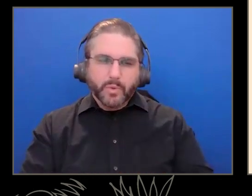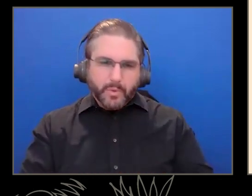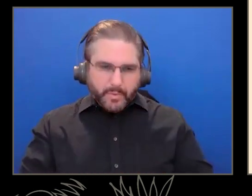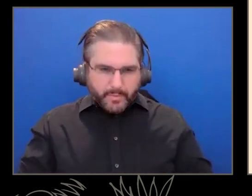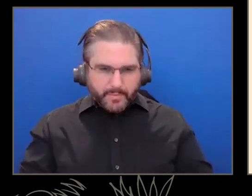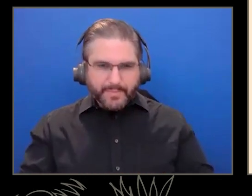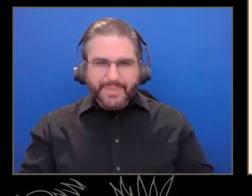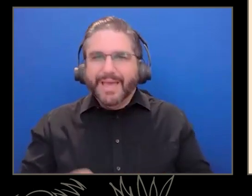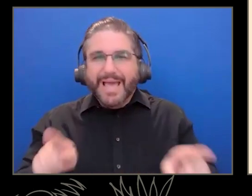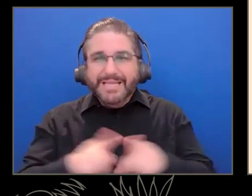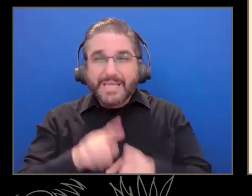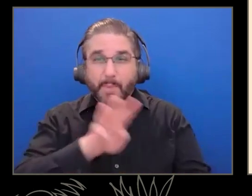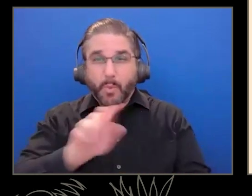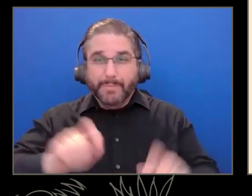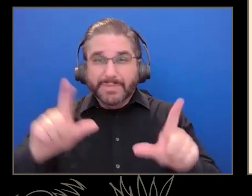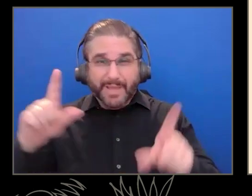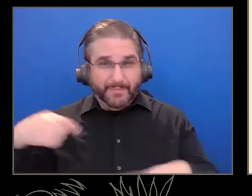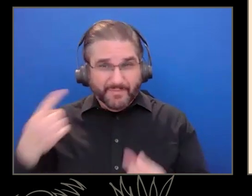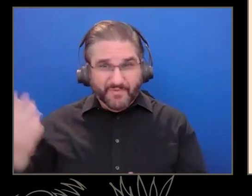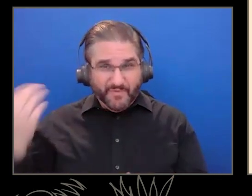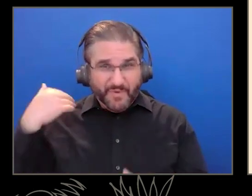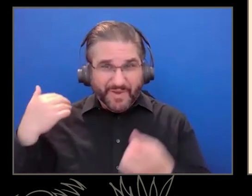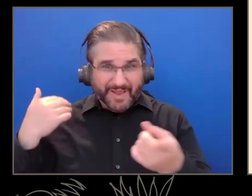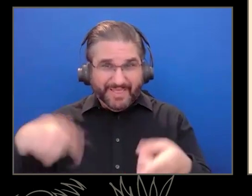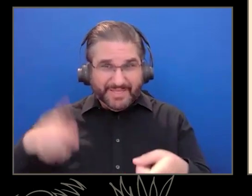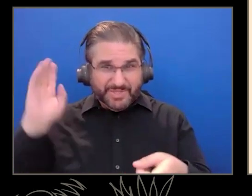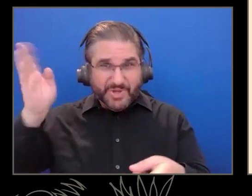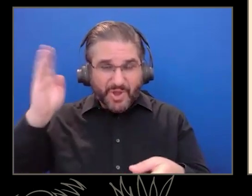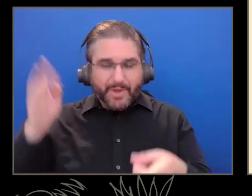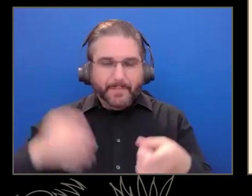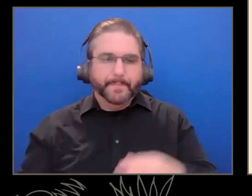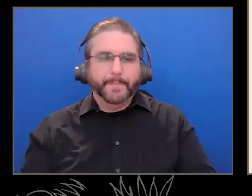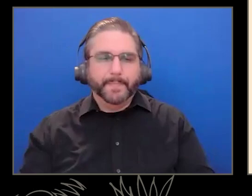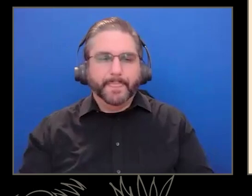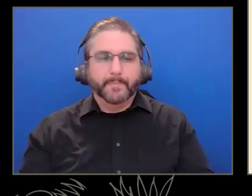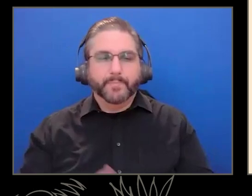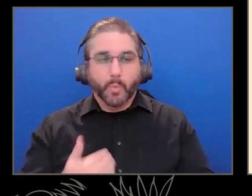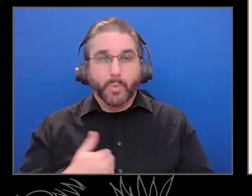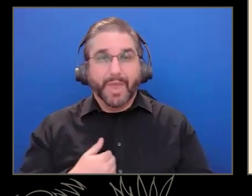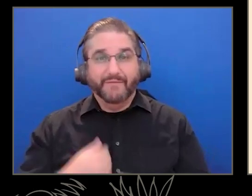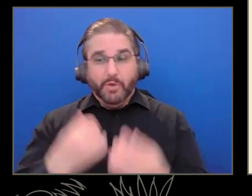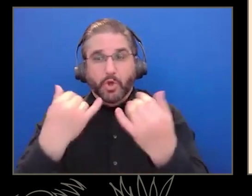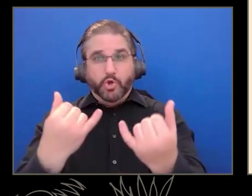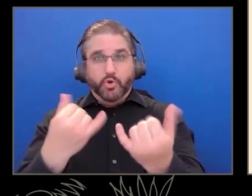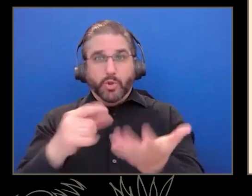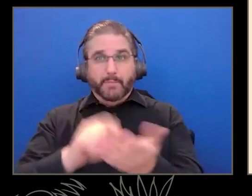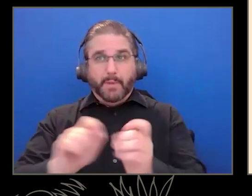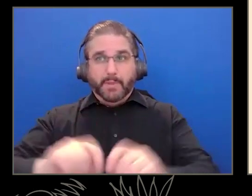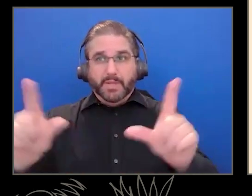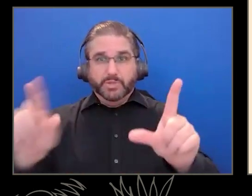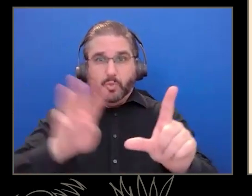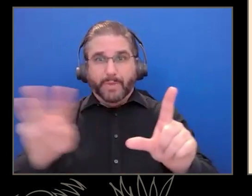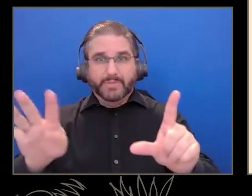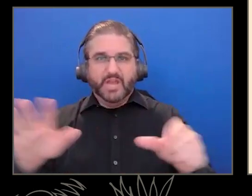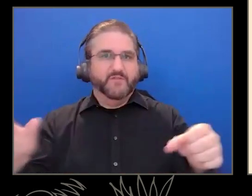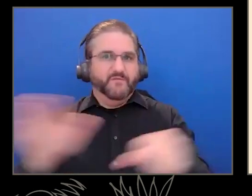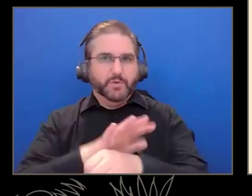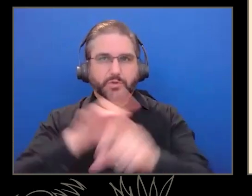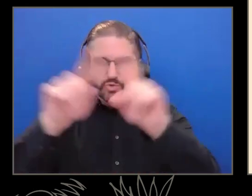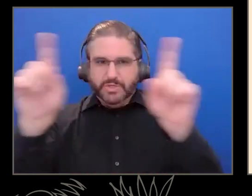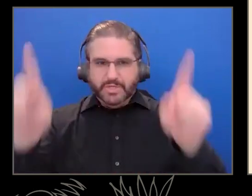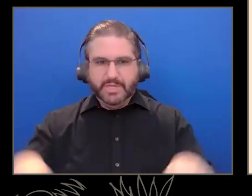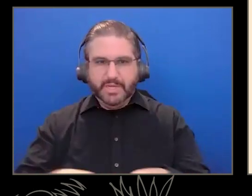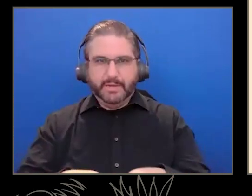website we've seen in this talk. We have the currently published website, full screen, and we can go